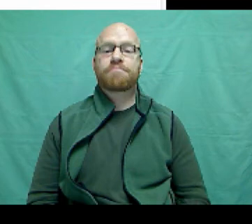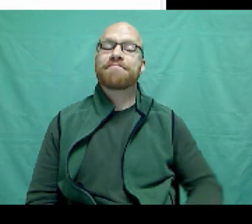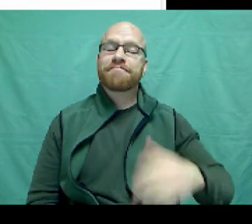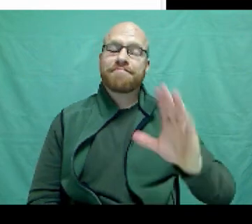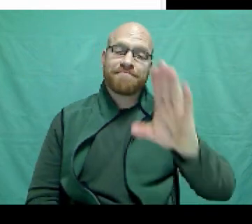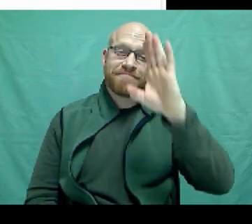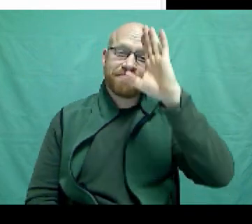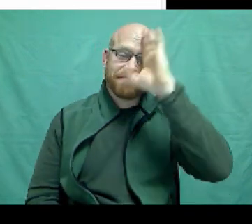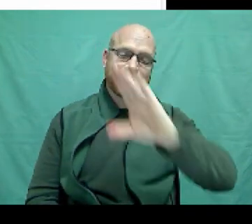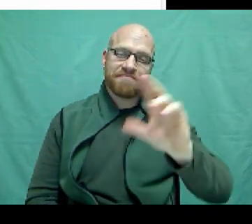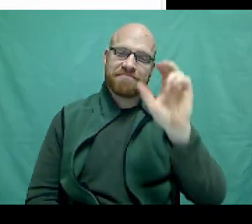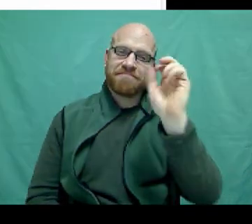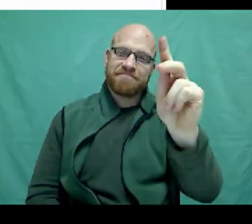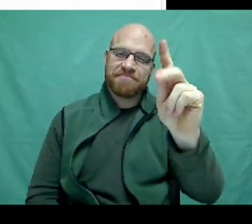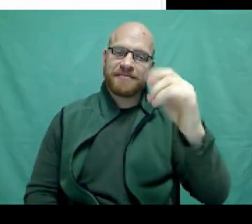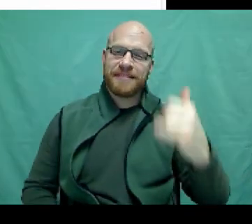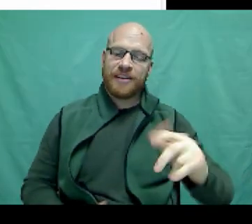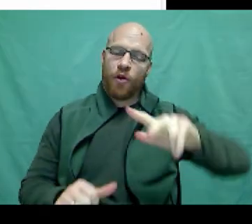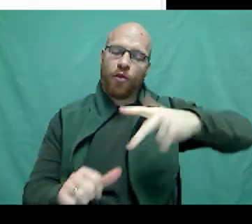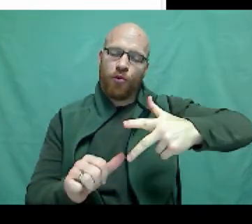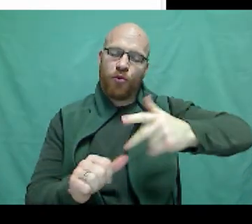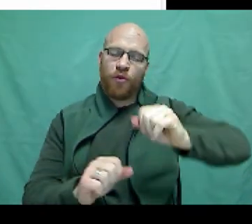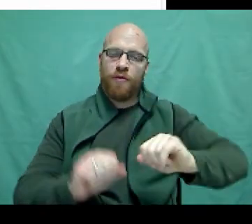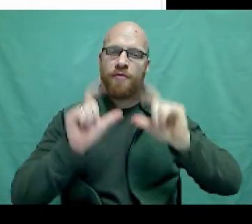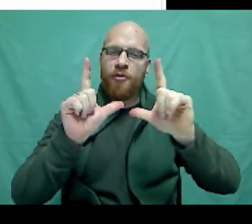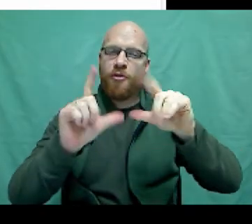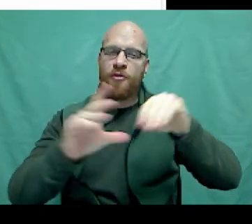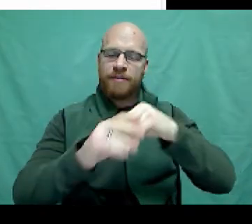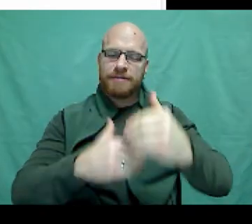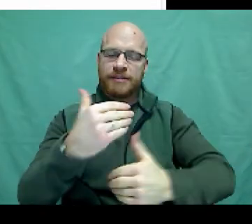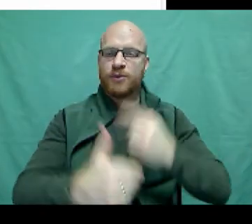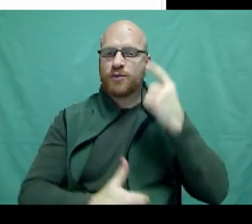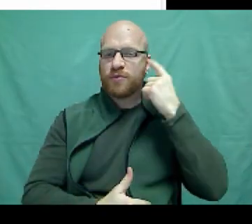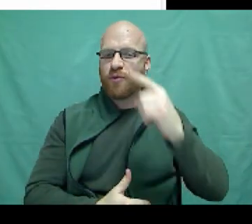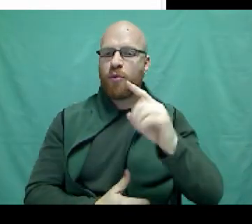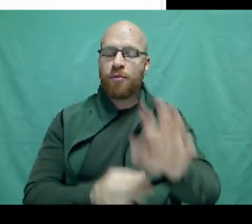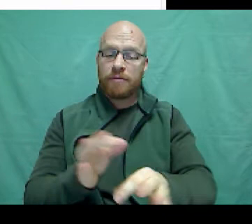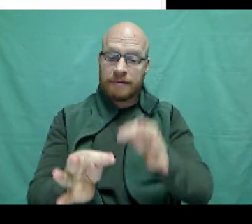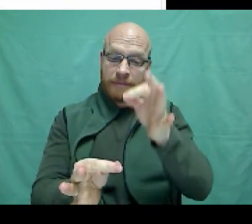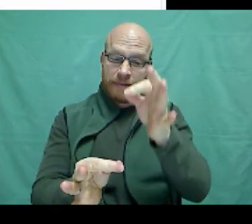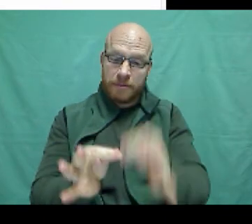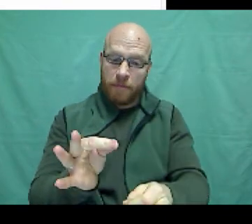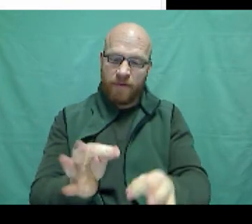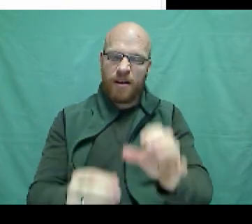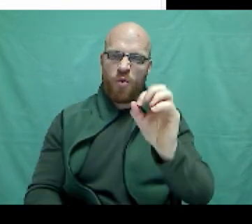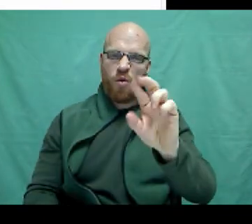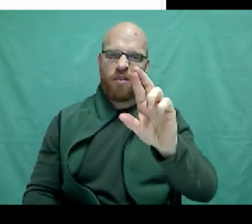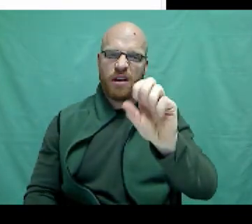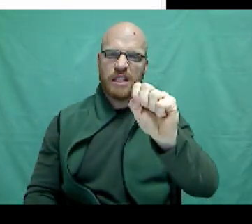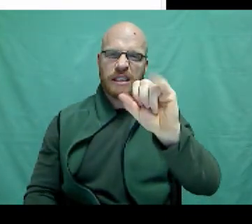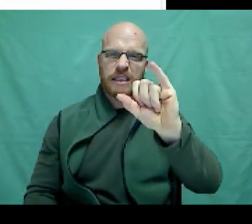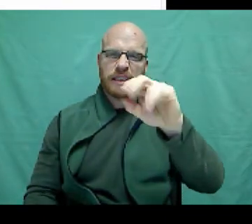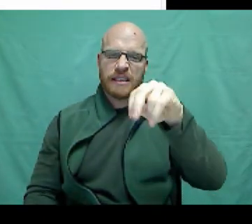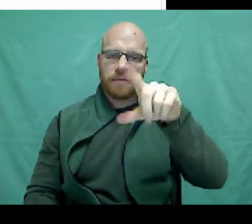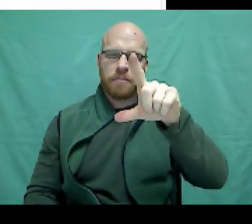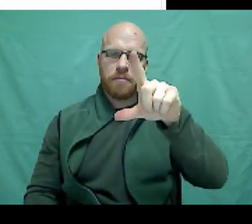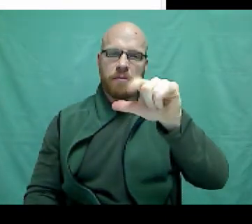Hello, this is our third in the series for simplifying or